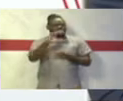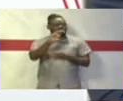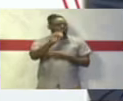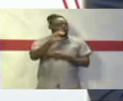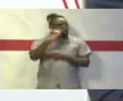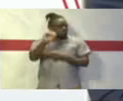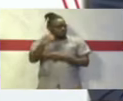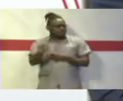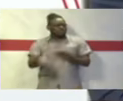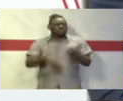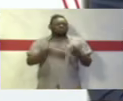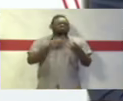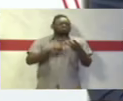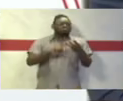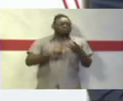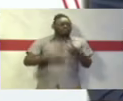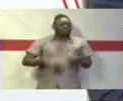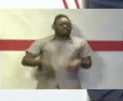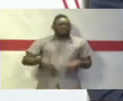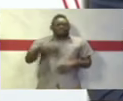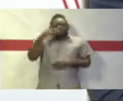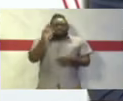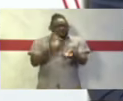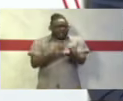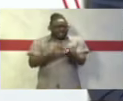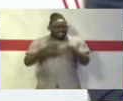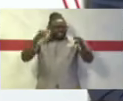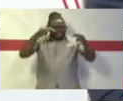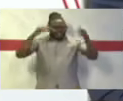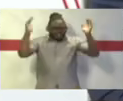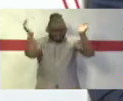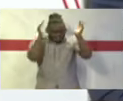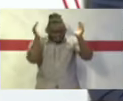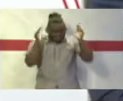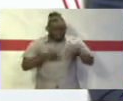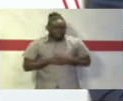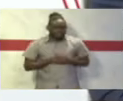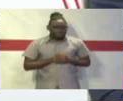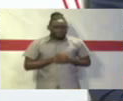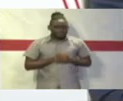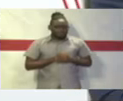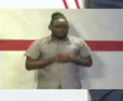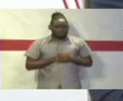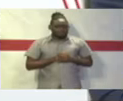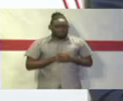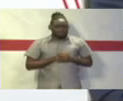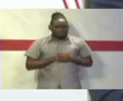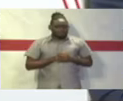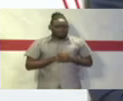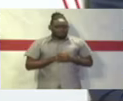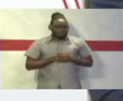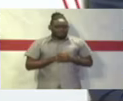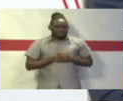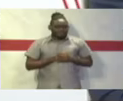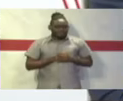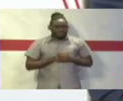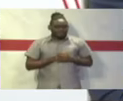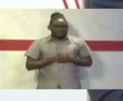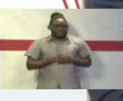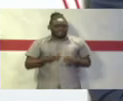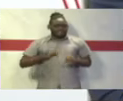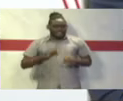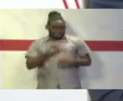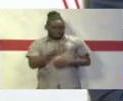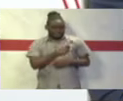Abdul Hamid, who's the General Manager of Primary Care at the North Central Regional Health Authority, the staff of